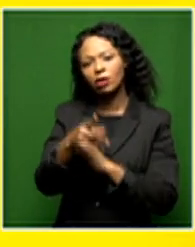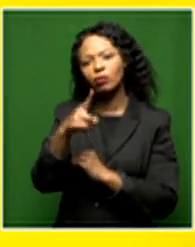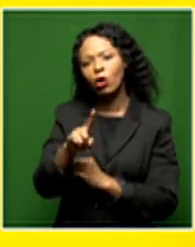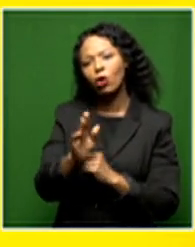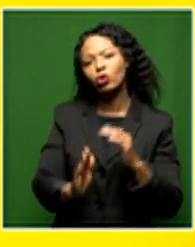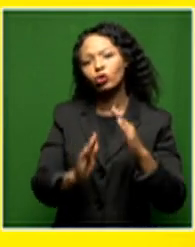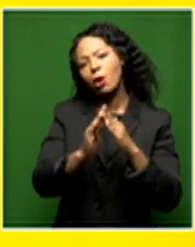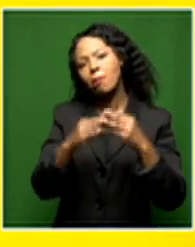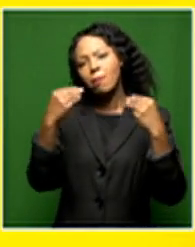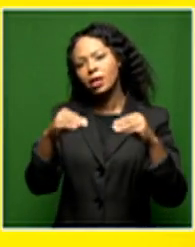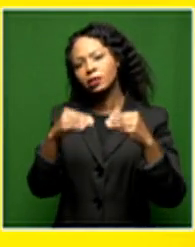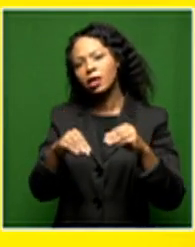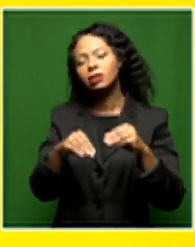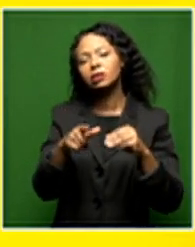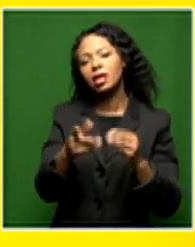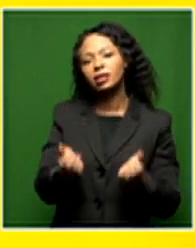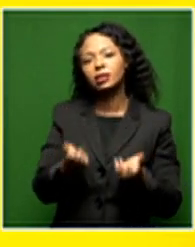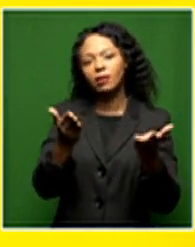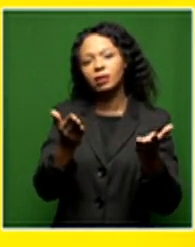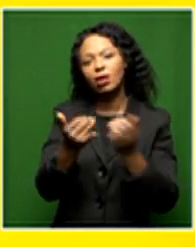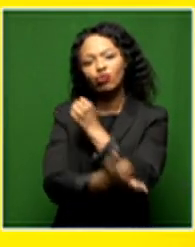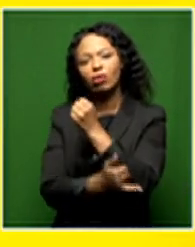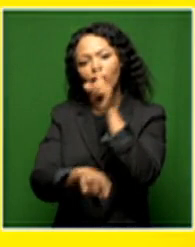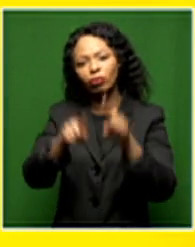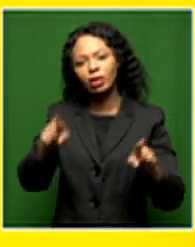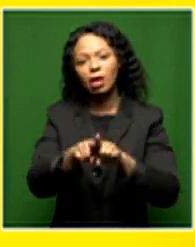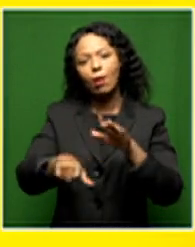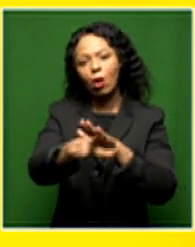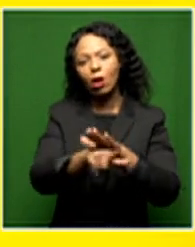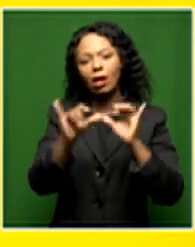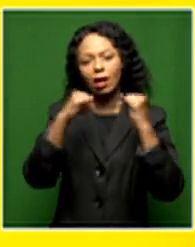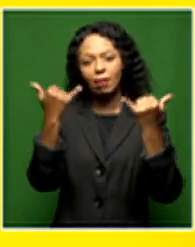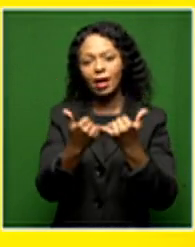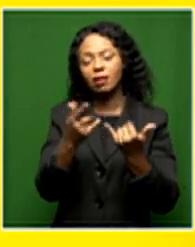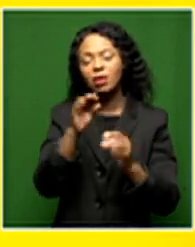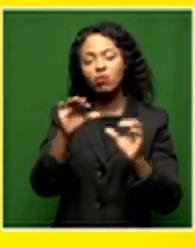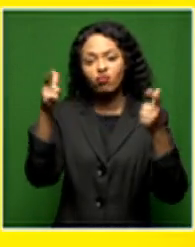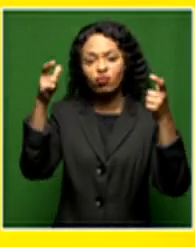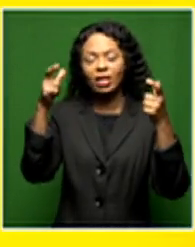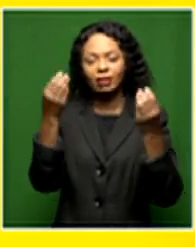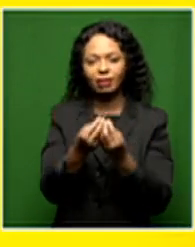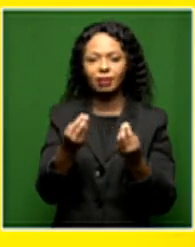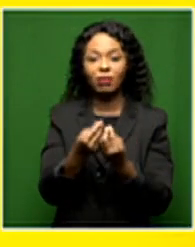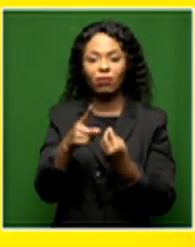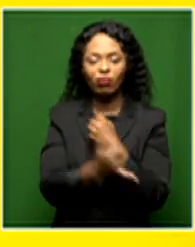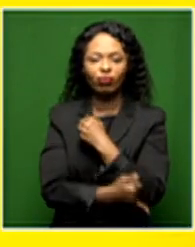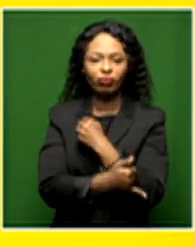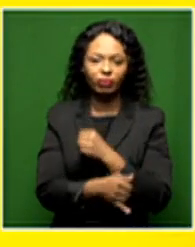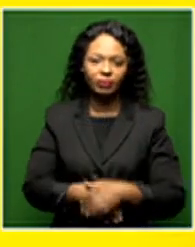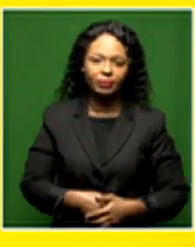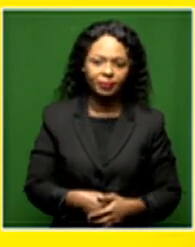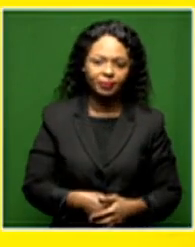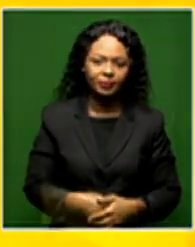business process services for multinational and local companies. As you heard, quite a big deal for the country. Right, quick break. We'll see you after this.